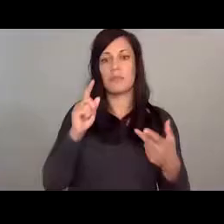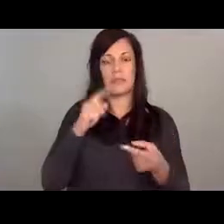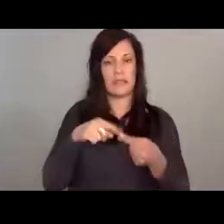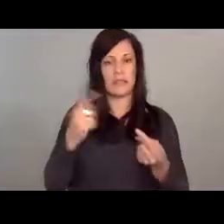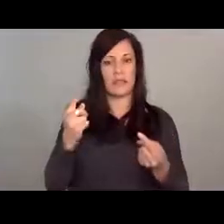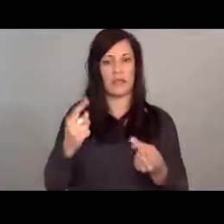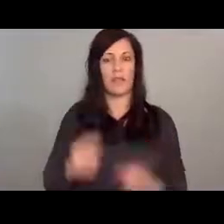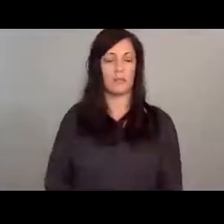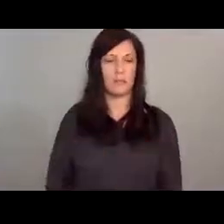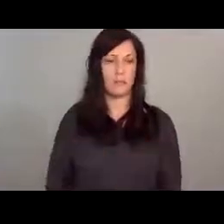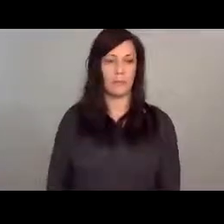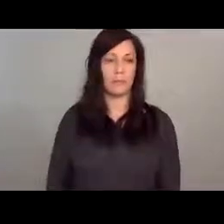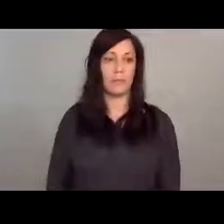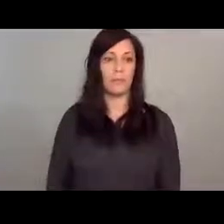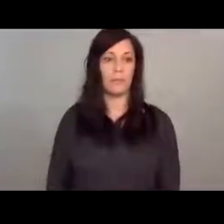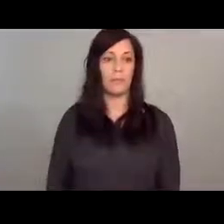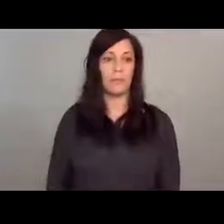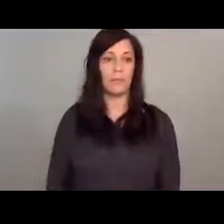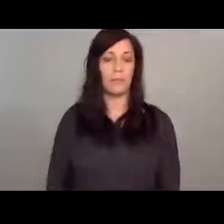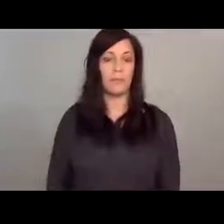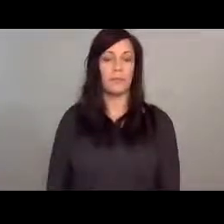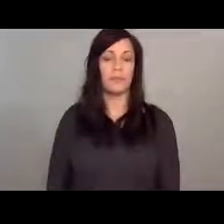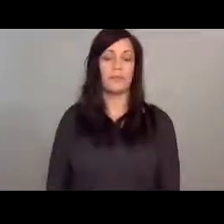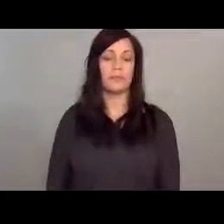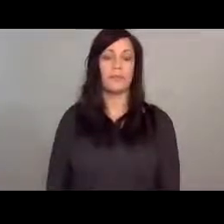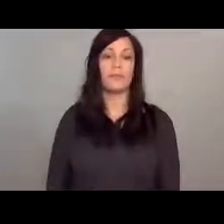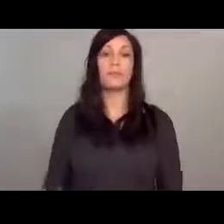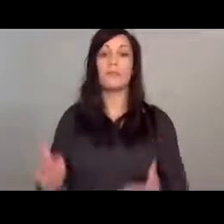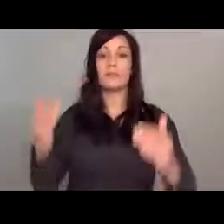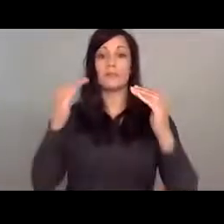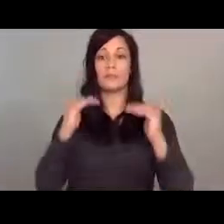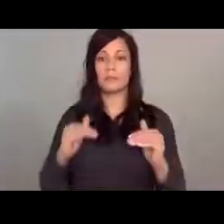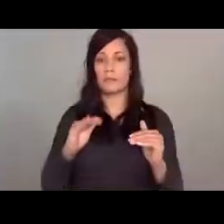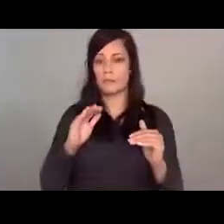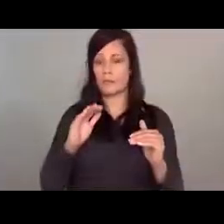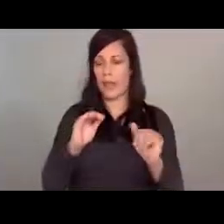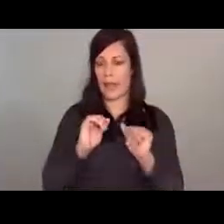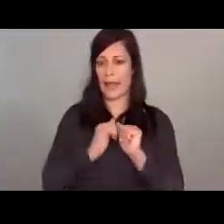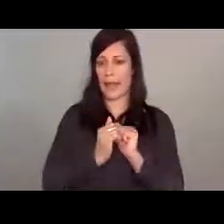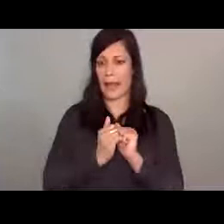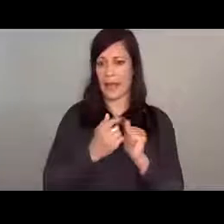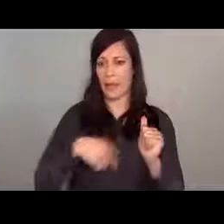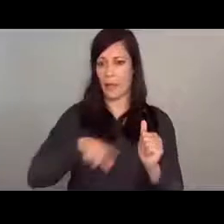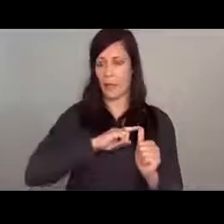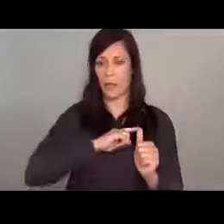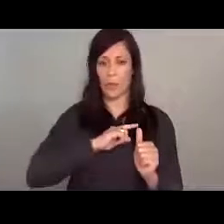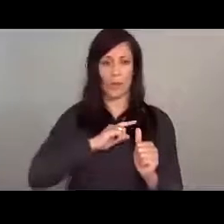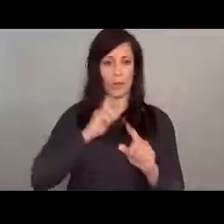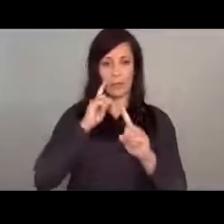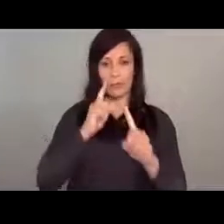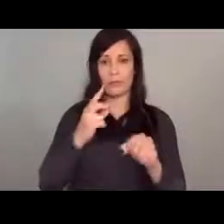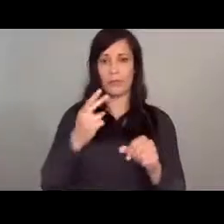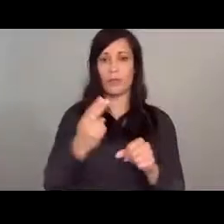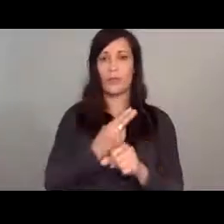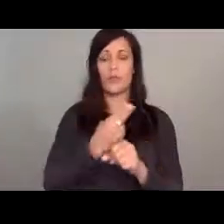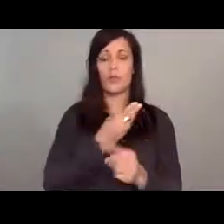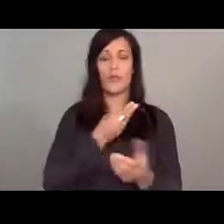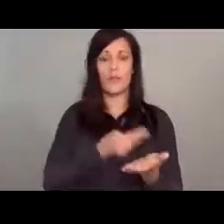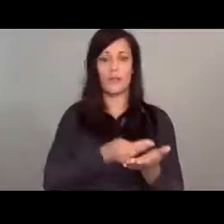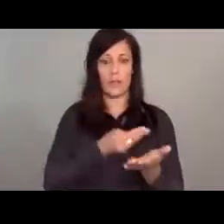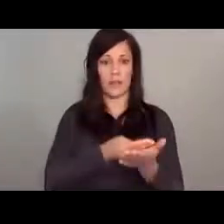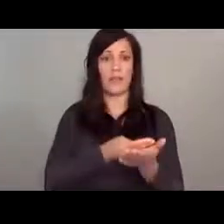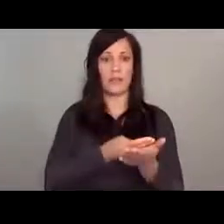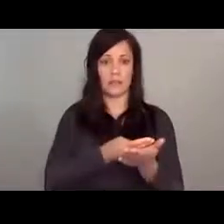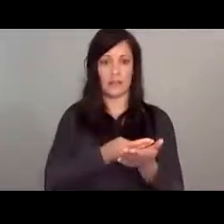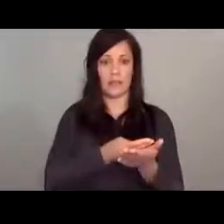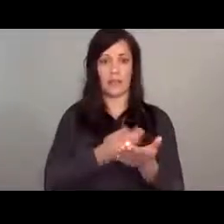Okay, so the next section is about how we intend to use our awarded funds. And there's 6 options to choose